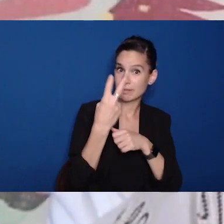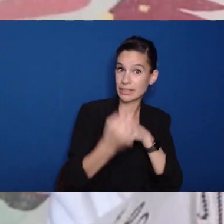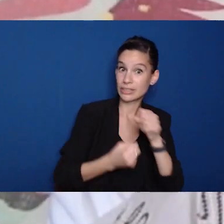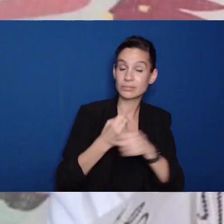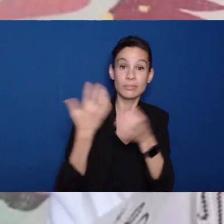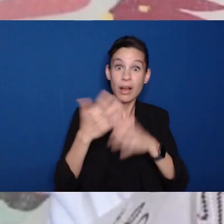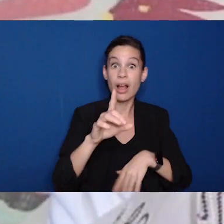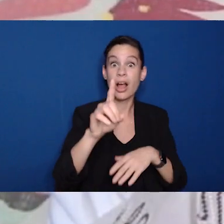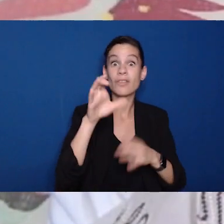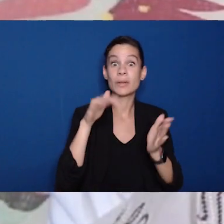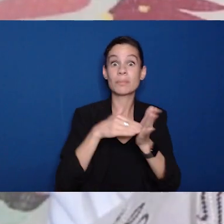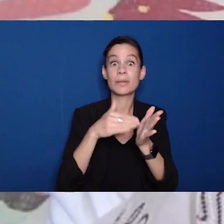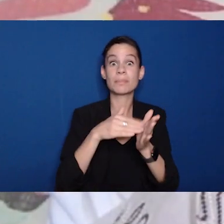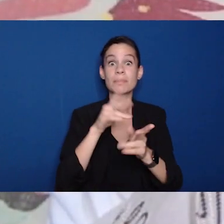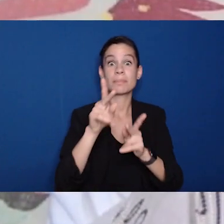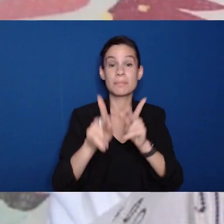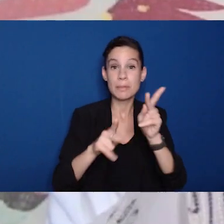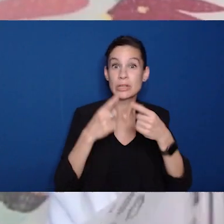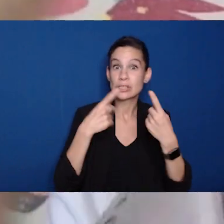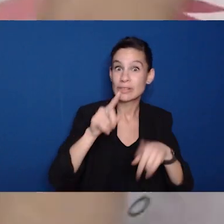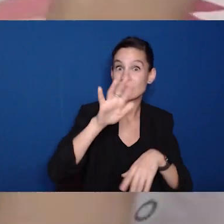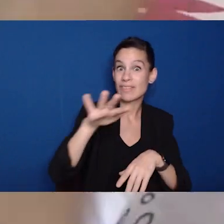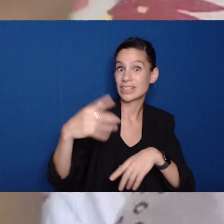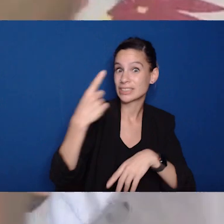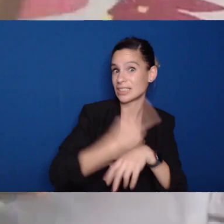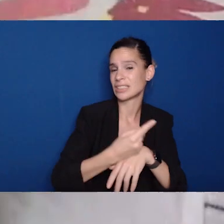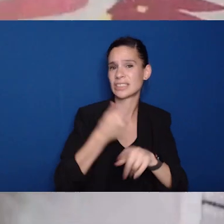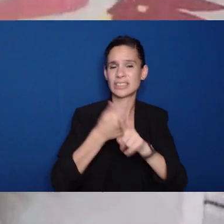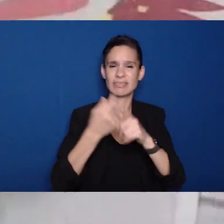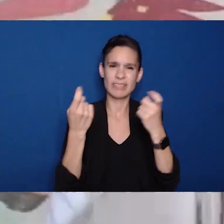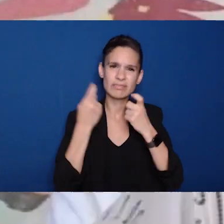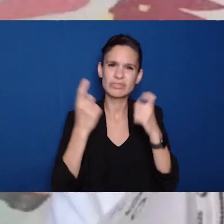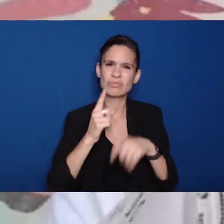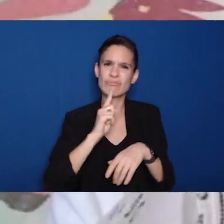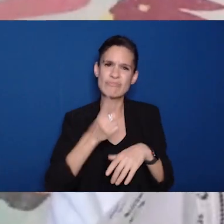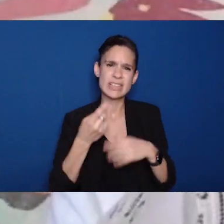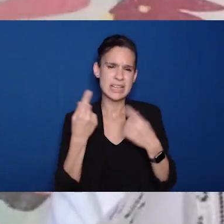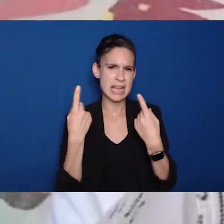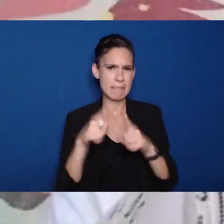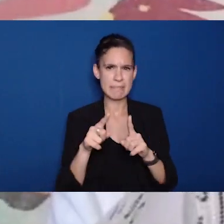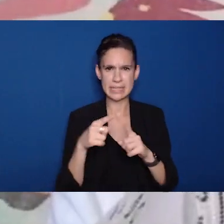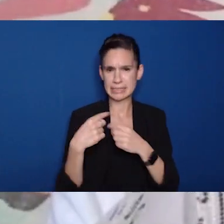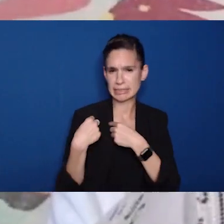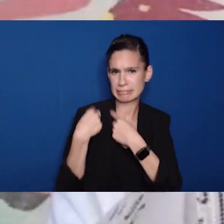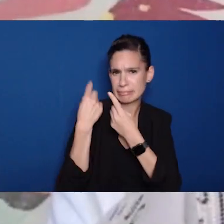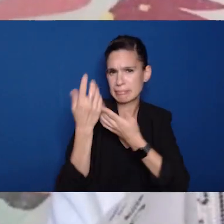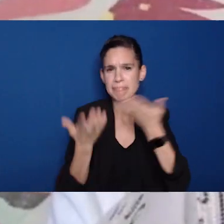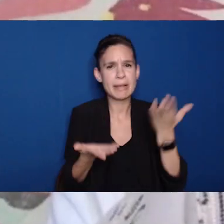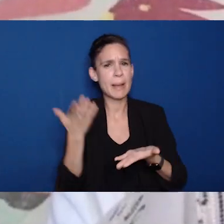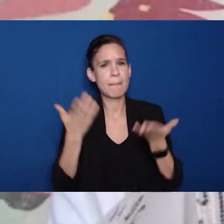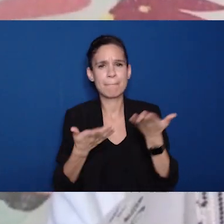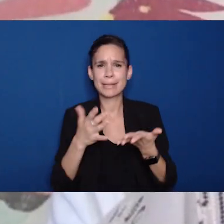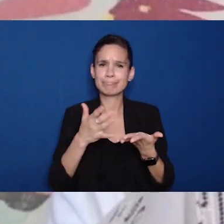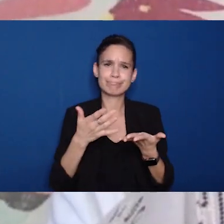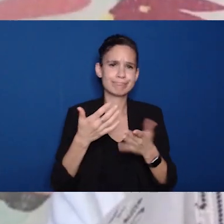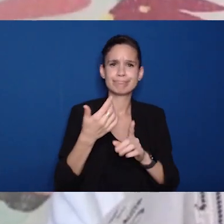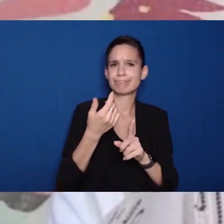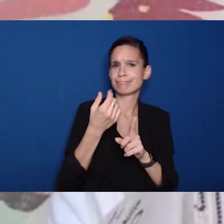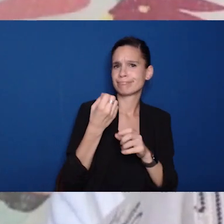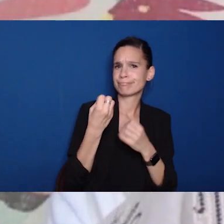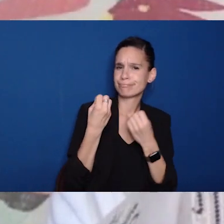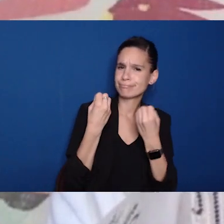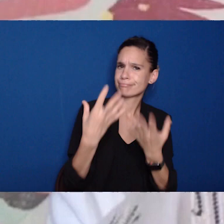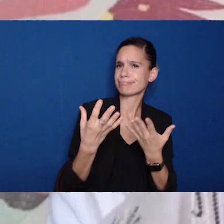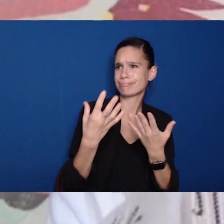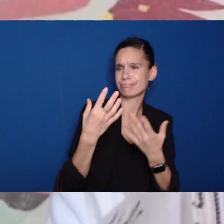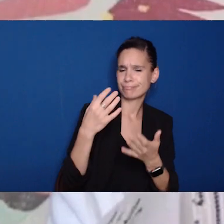people over the course of 55 days. And Burning Man, and that's been going on for a long time. I can't remember how long, but like hundreds, maybe